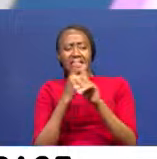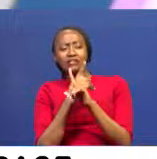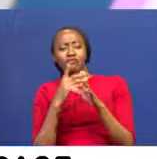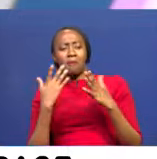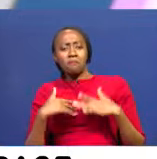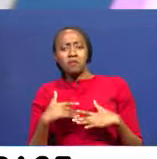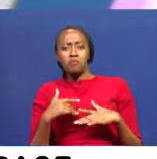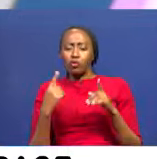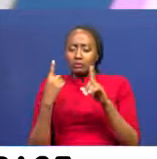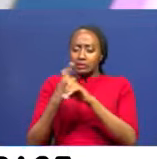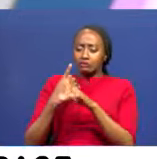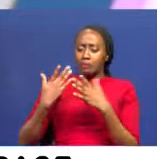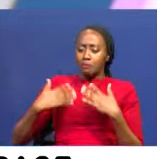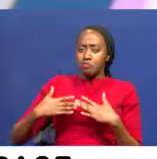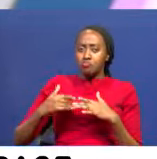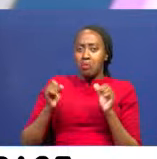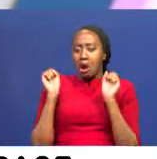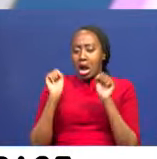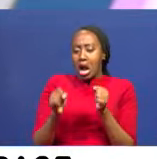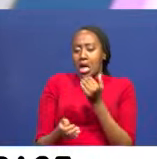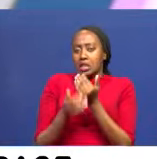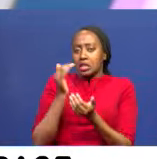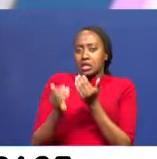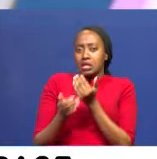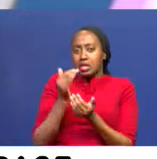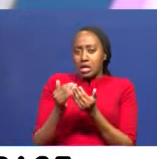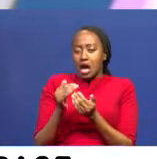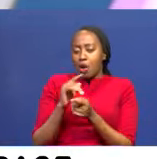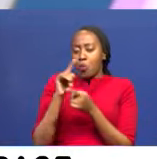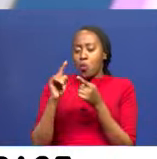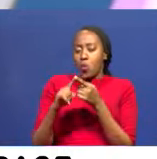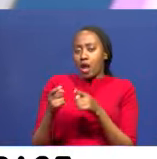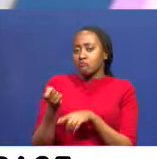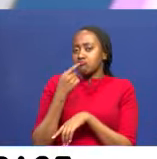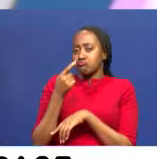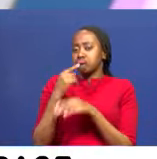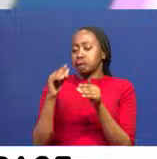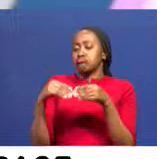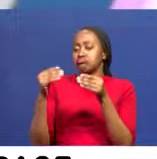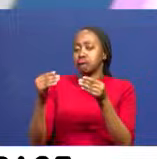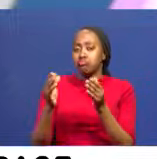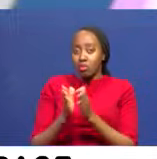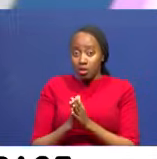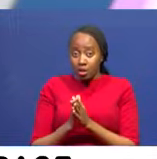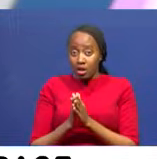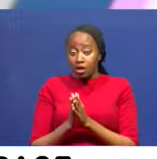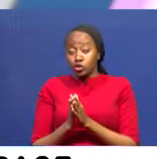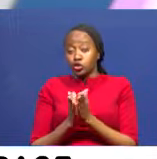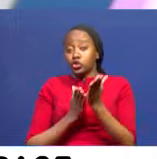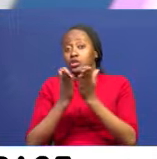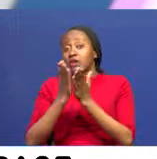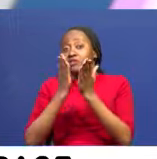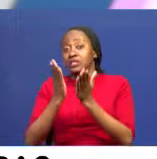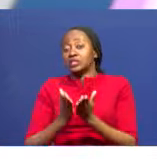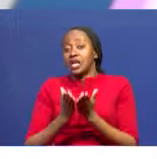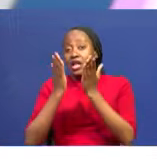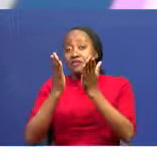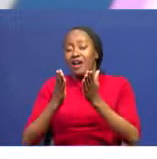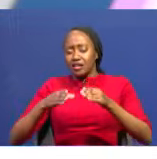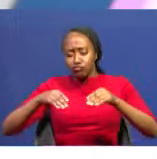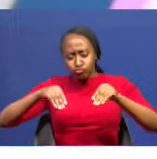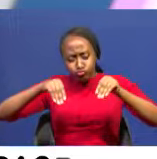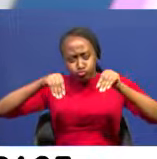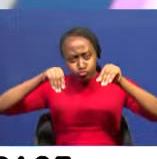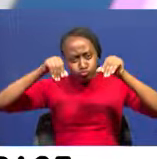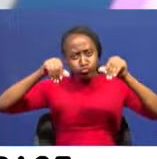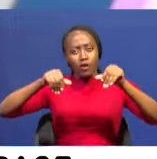people handle when it comes to the pharmaceutical aspects. Now, in terms of service delivery and quality from